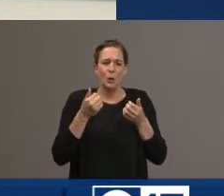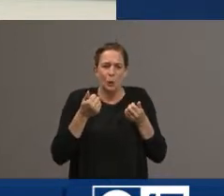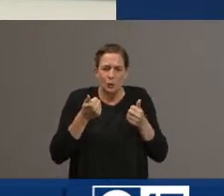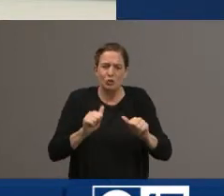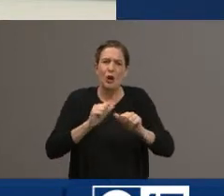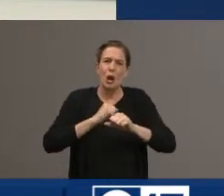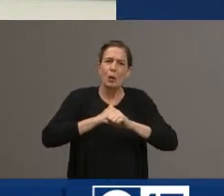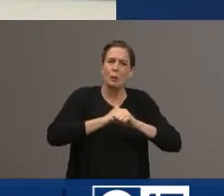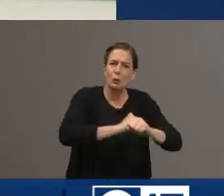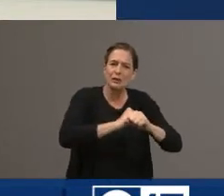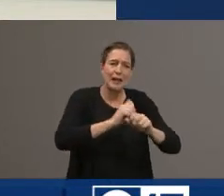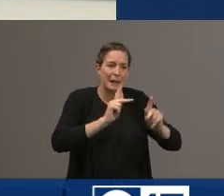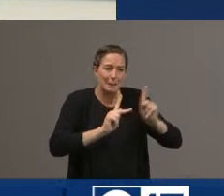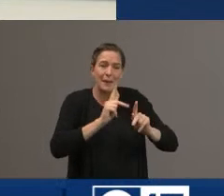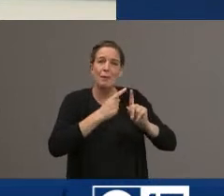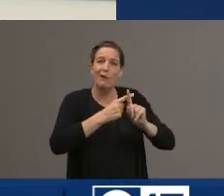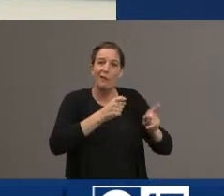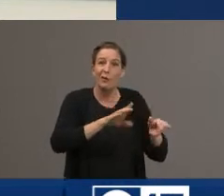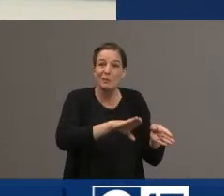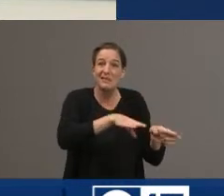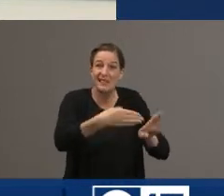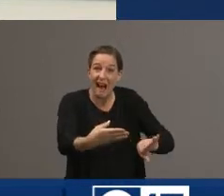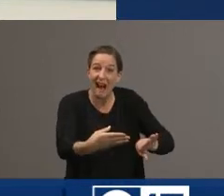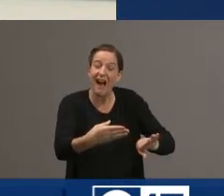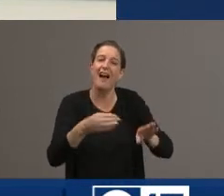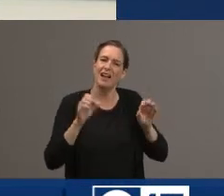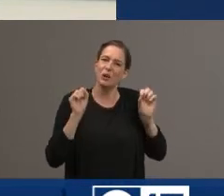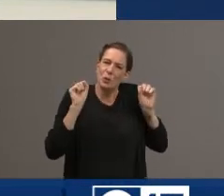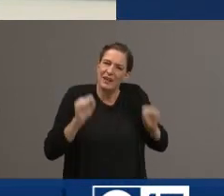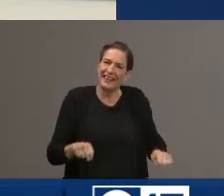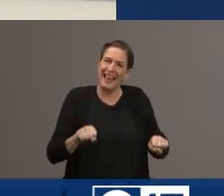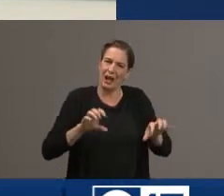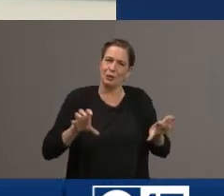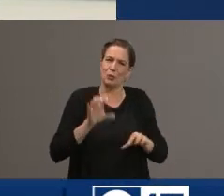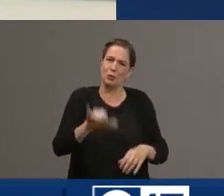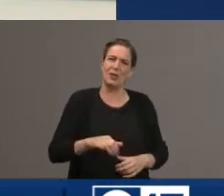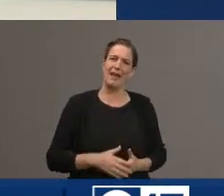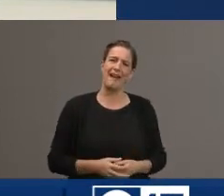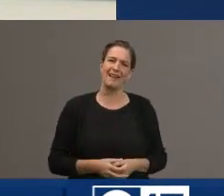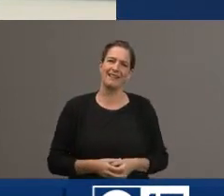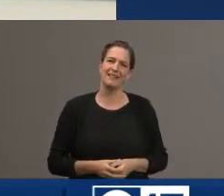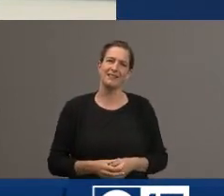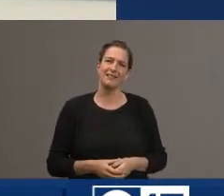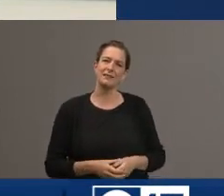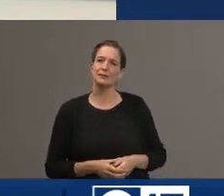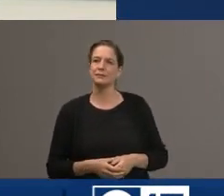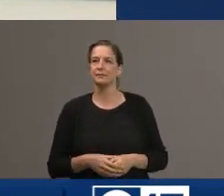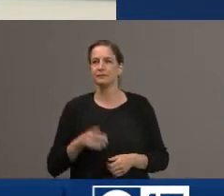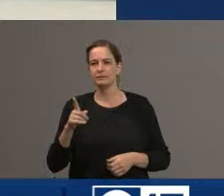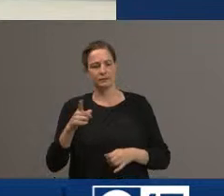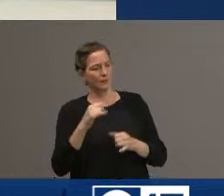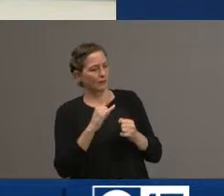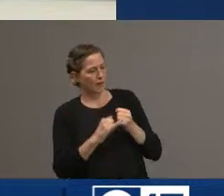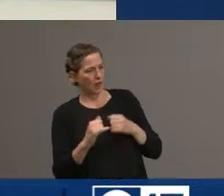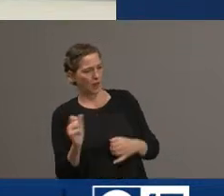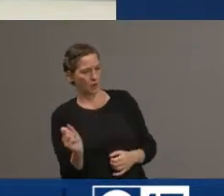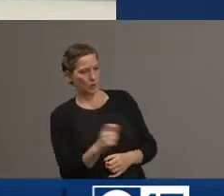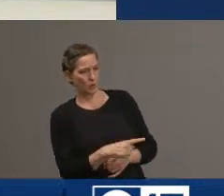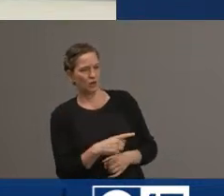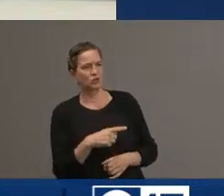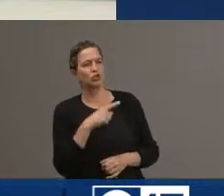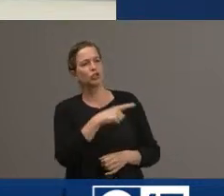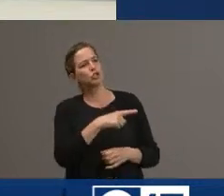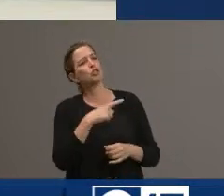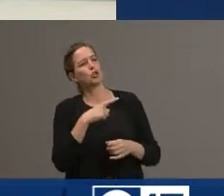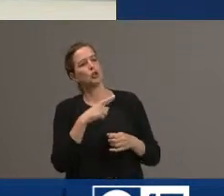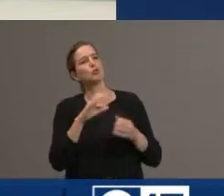mortality, they can be helpful. And that's what we're going to be enlisting. And one last question about the president. You said you had a chance to speak with